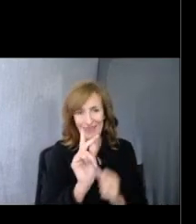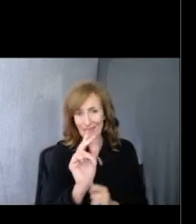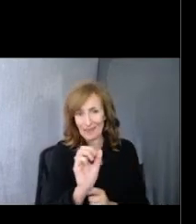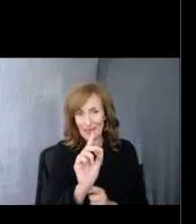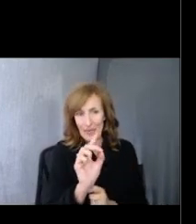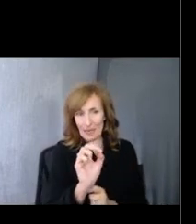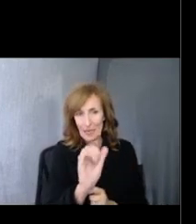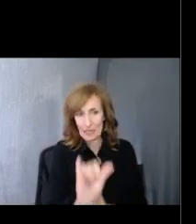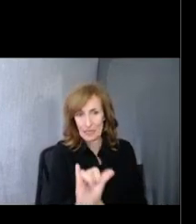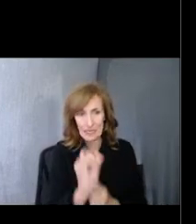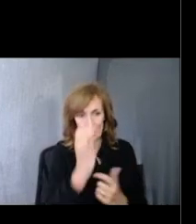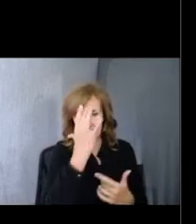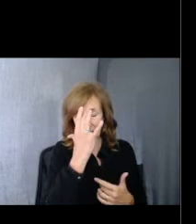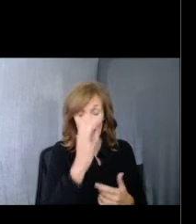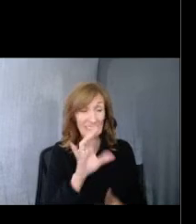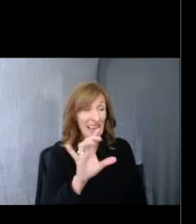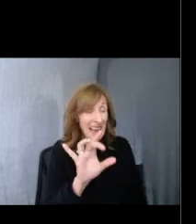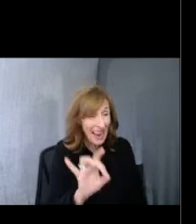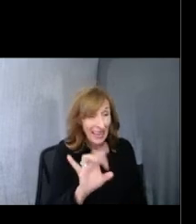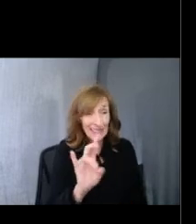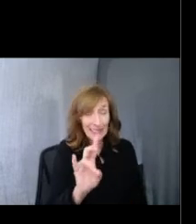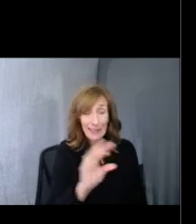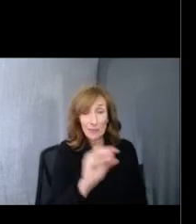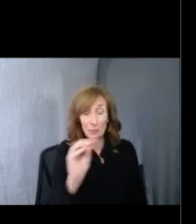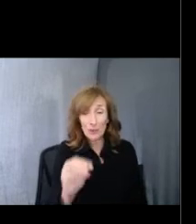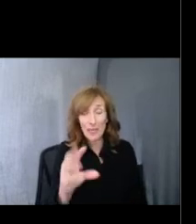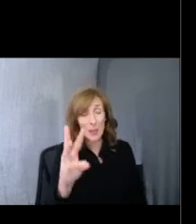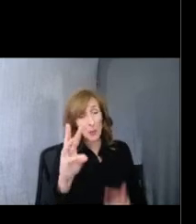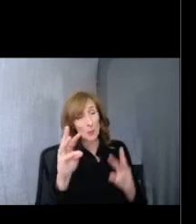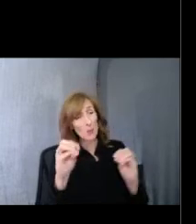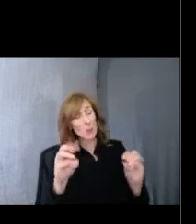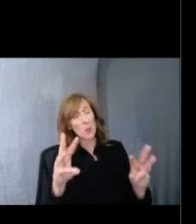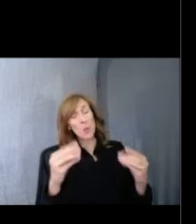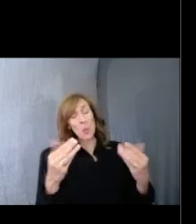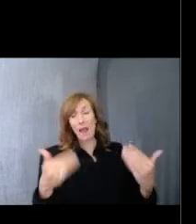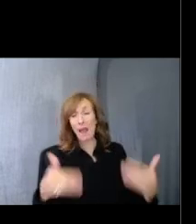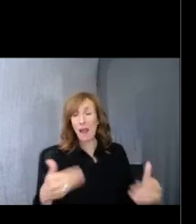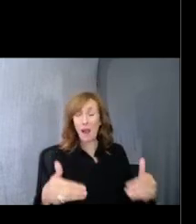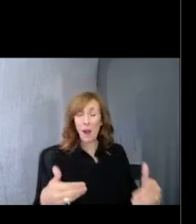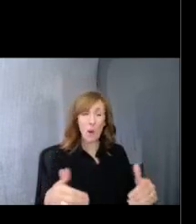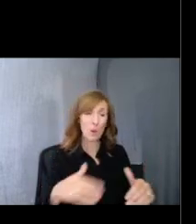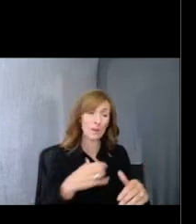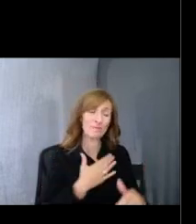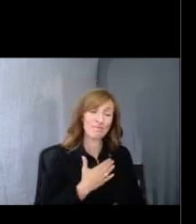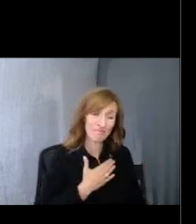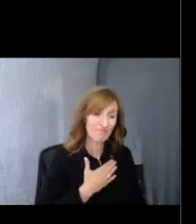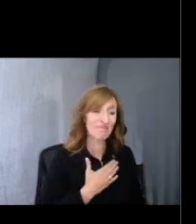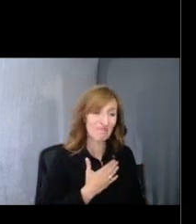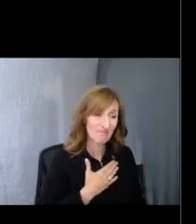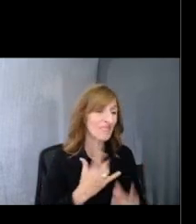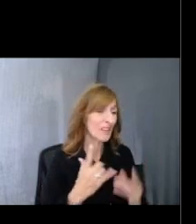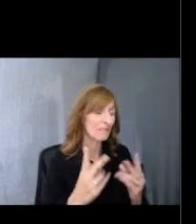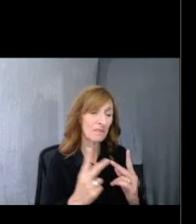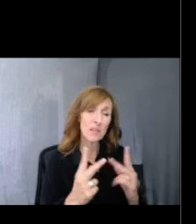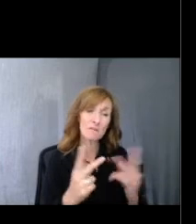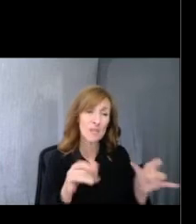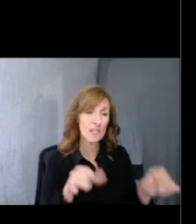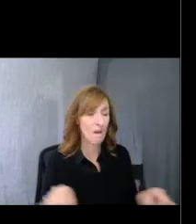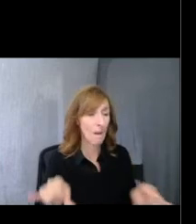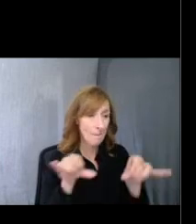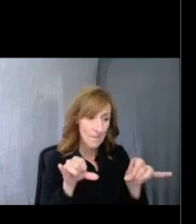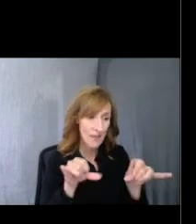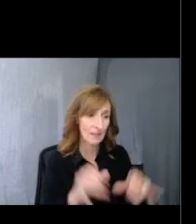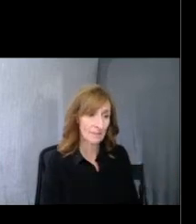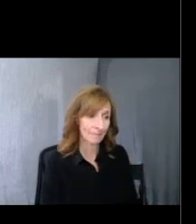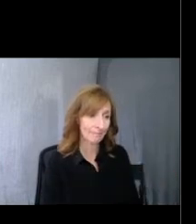have had to deal with a cat with chronic kidney disease, showing, really emphasizing how common it is. And I